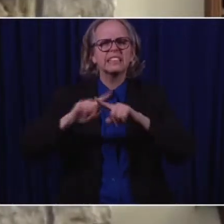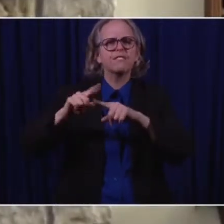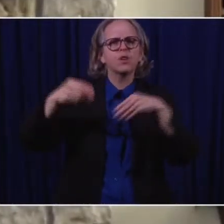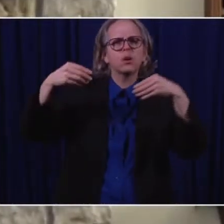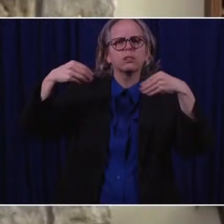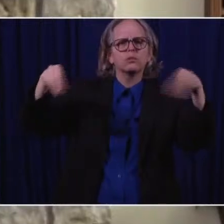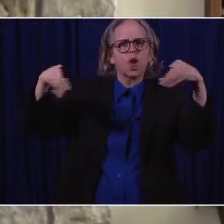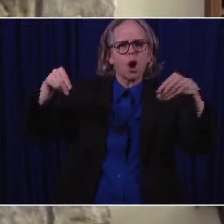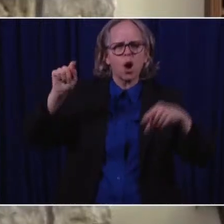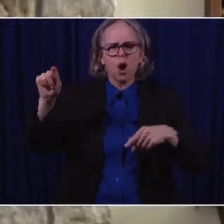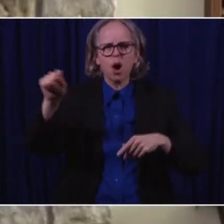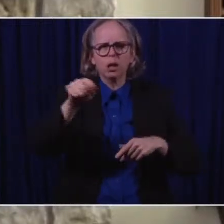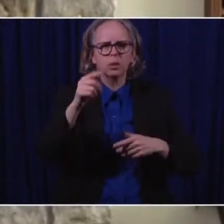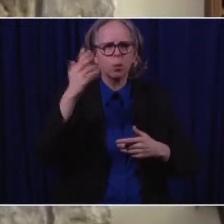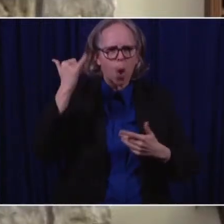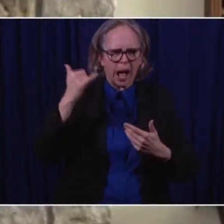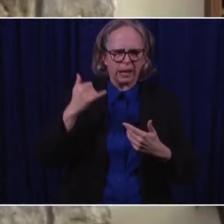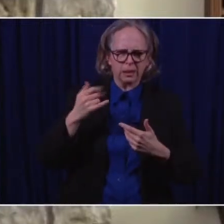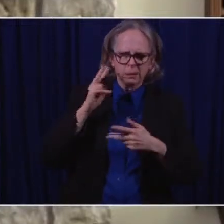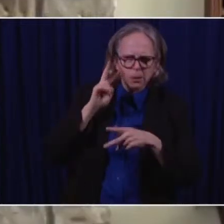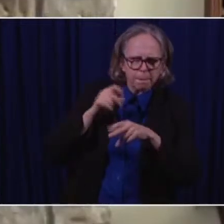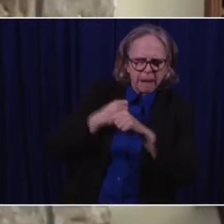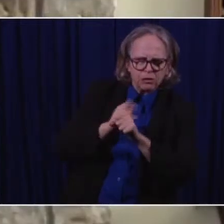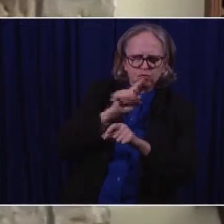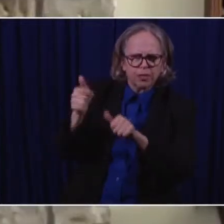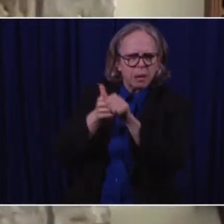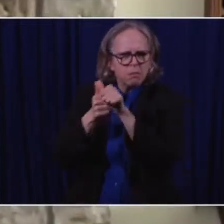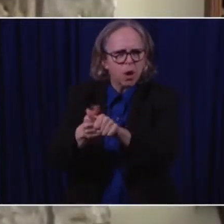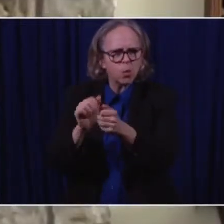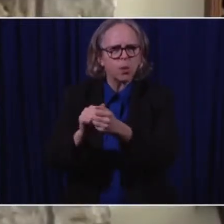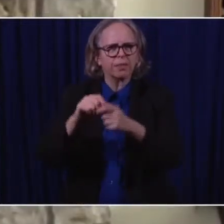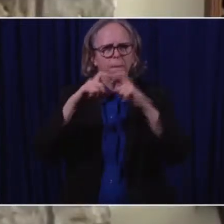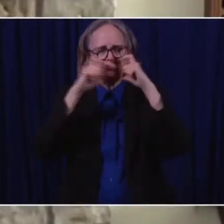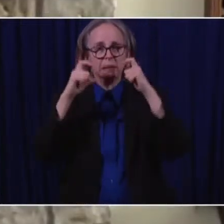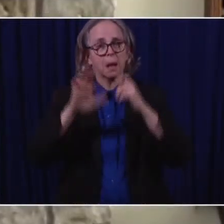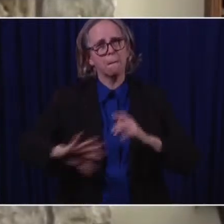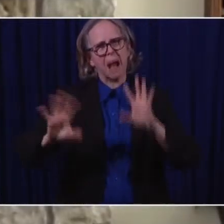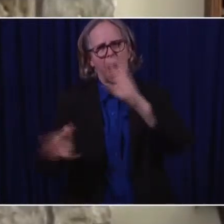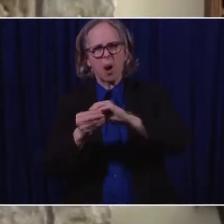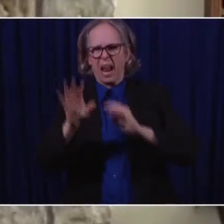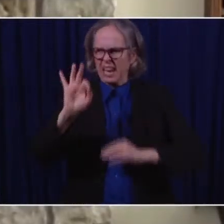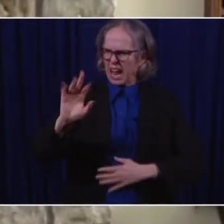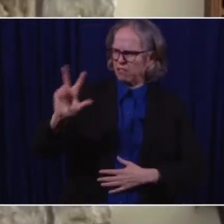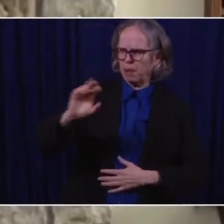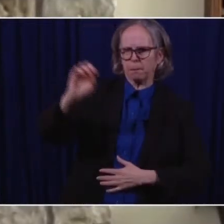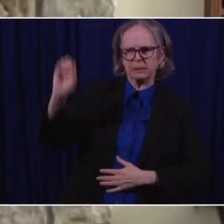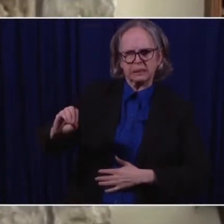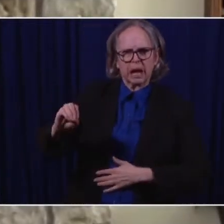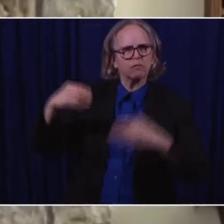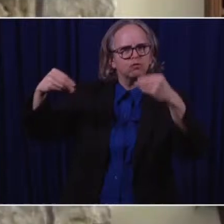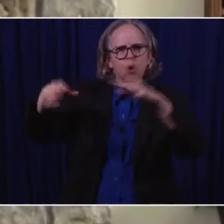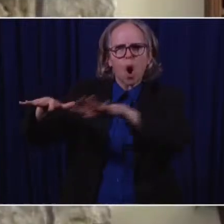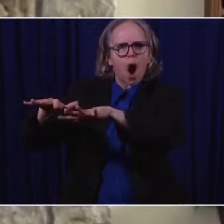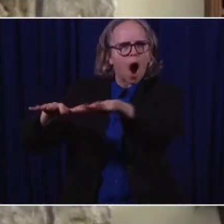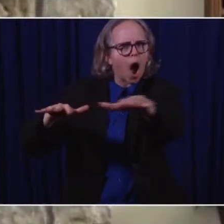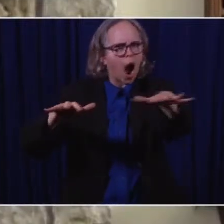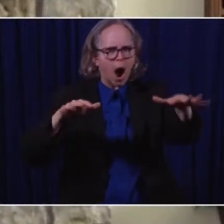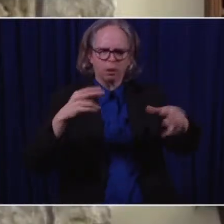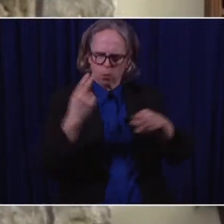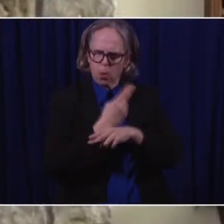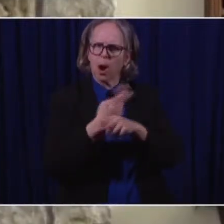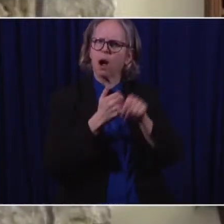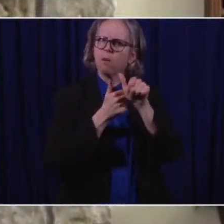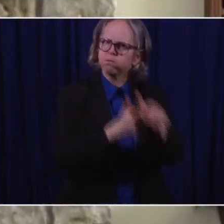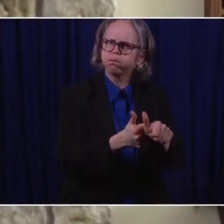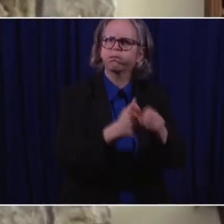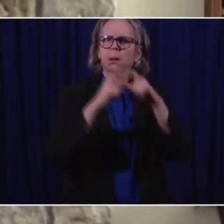it's been holding steady. So we got to keep it up there. That's, just part of what we're going to have to do as we go through this period of